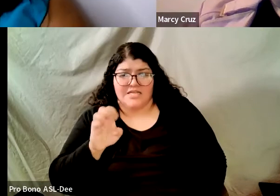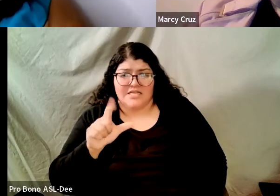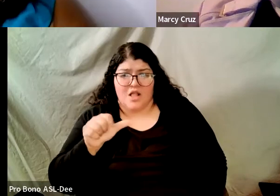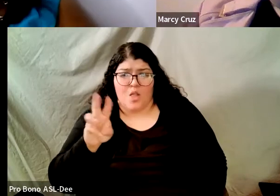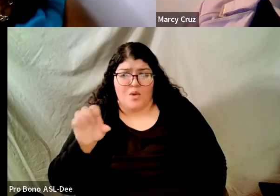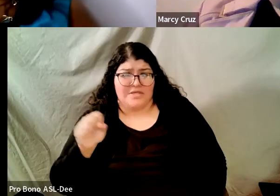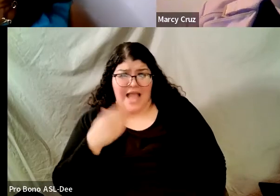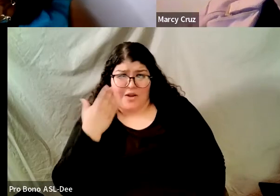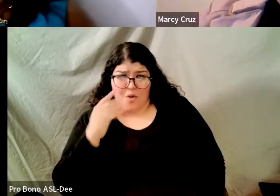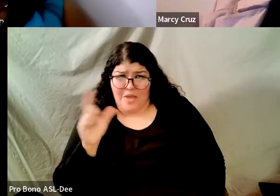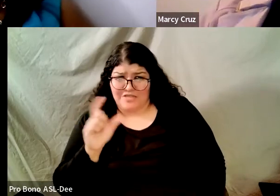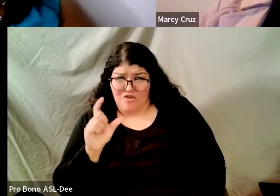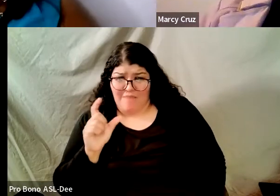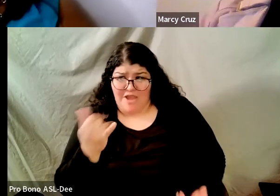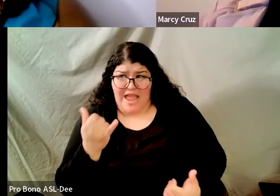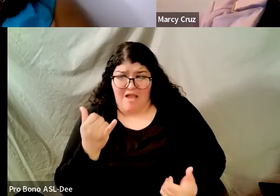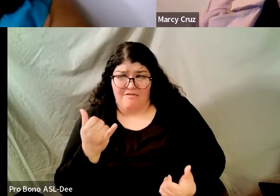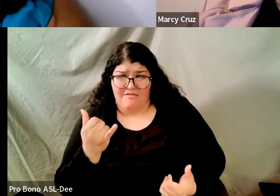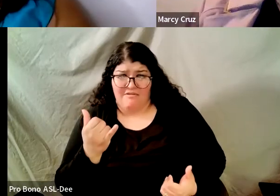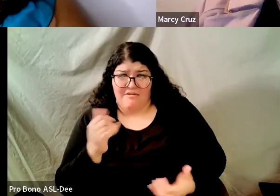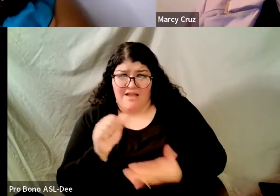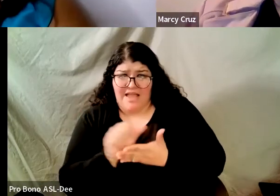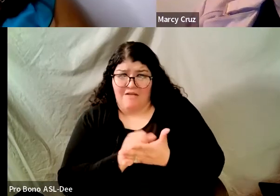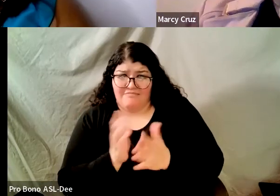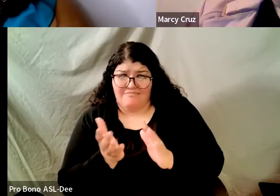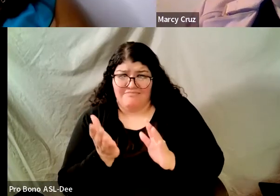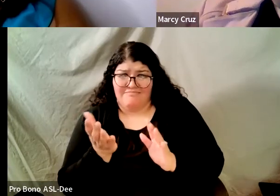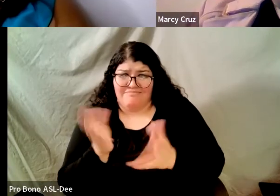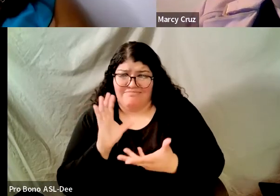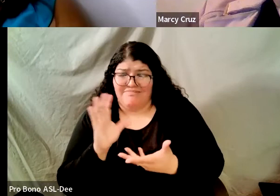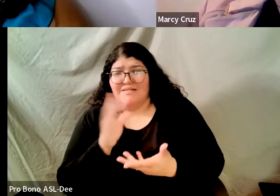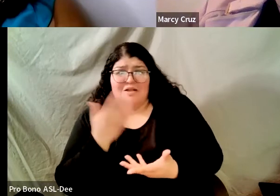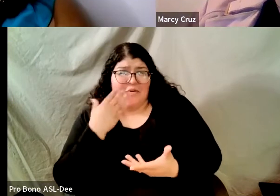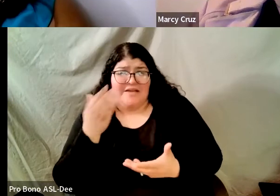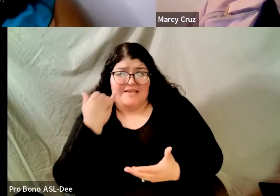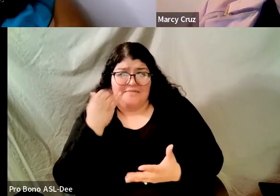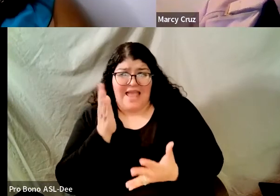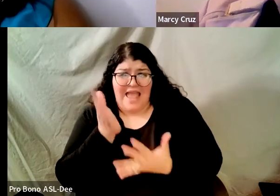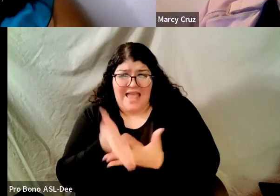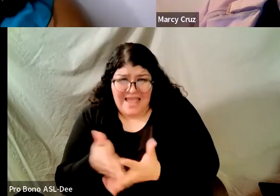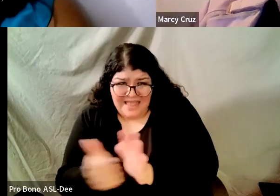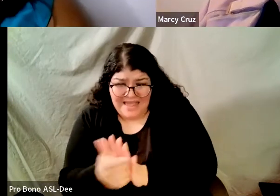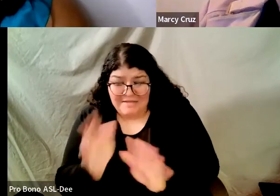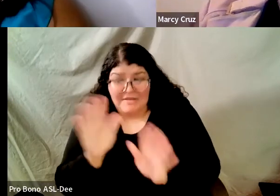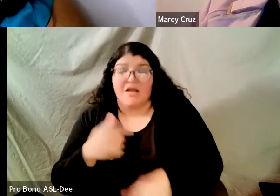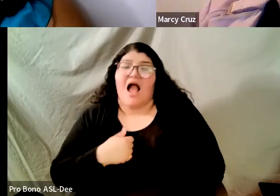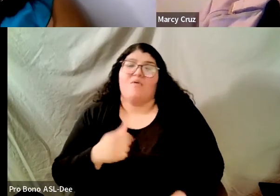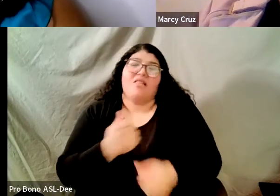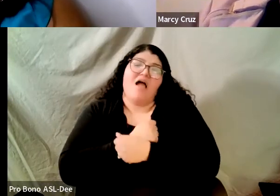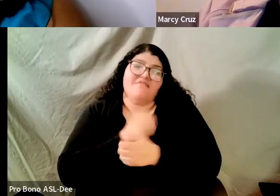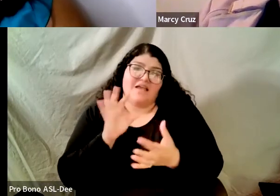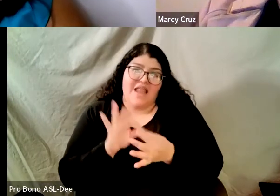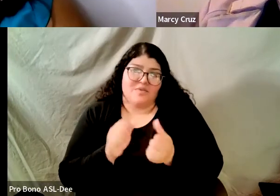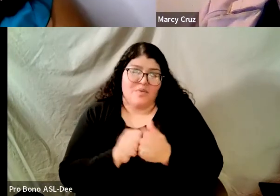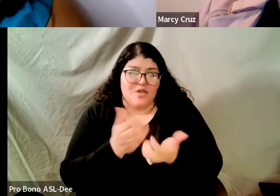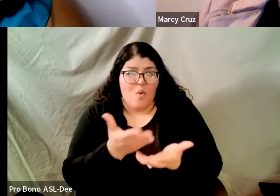if I'm about to get hacked or something. I hope not. But I'm Chenese Lewis everywhere, and I love to connect with you. And I love to,